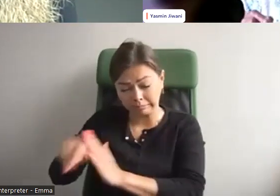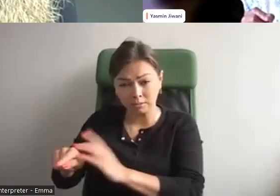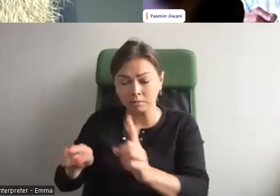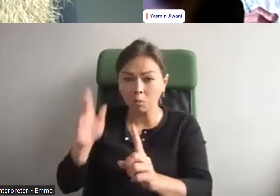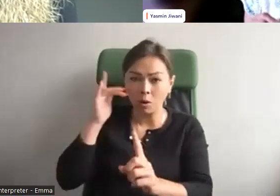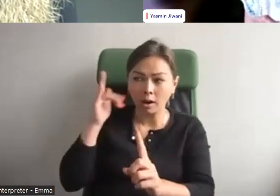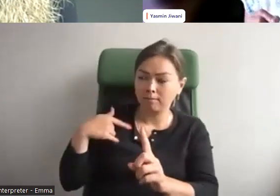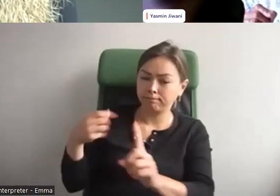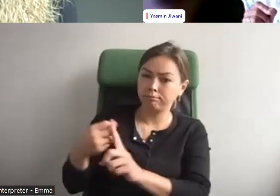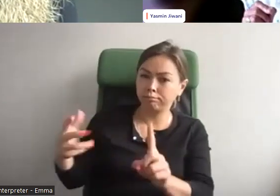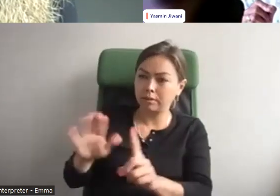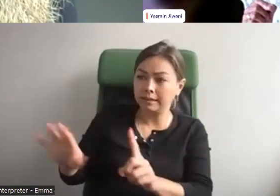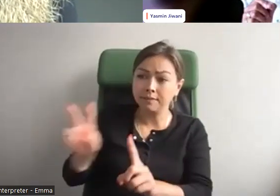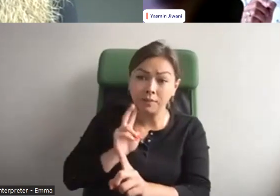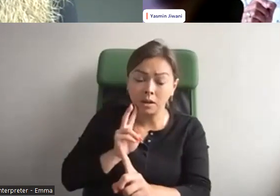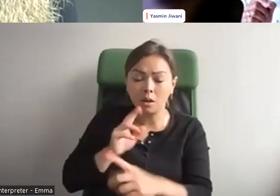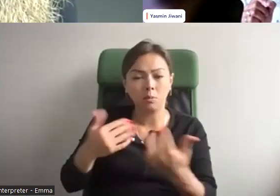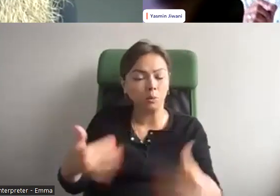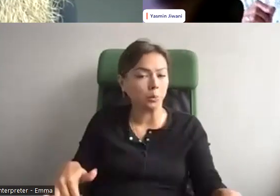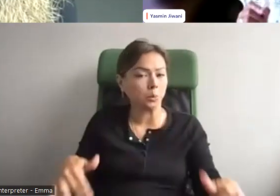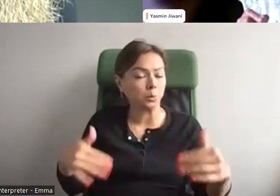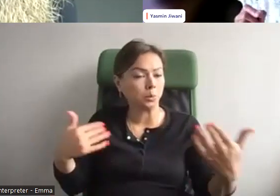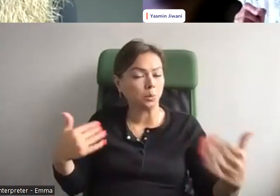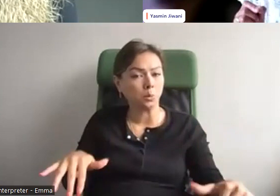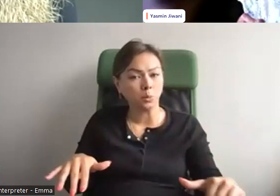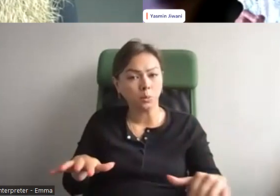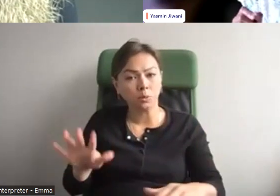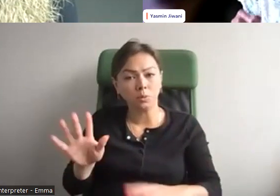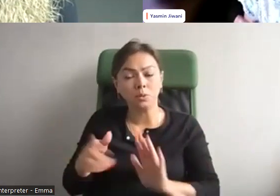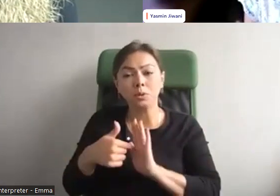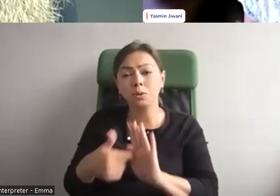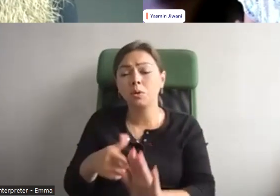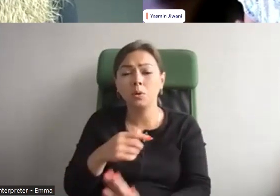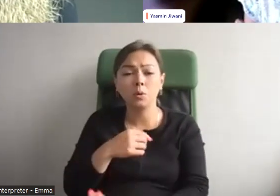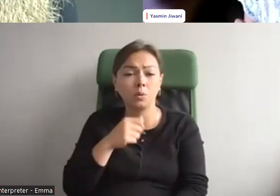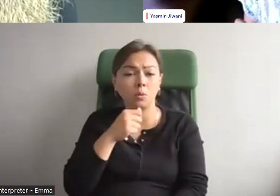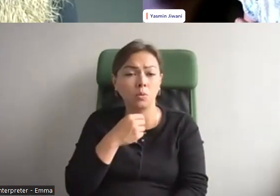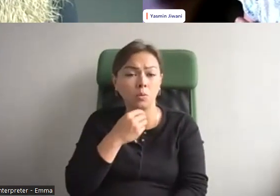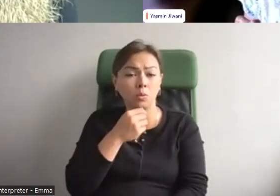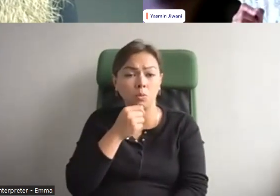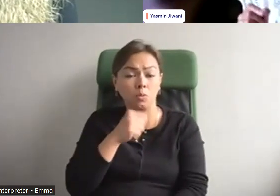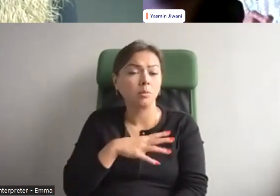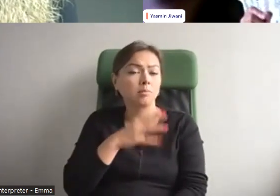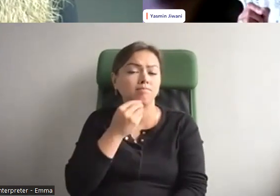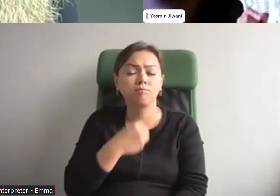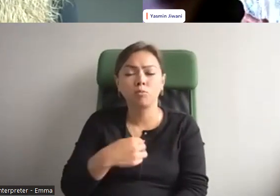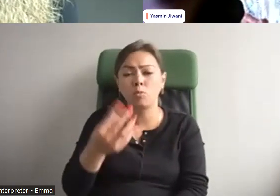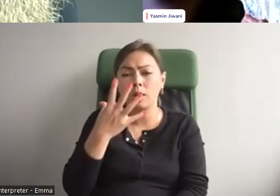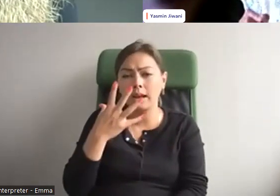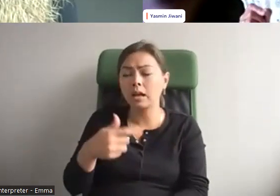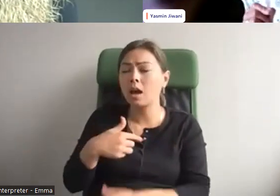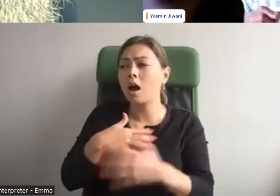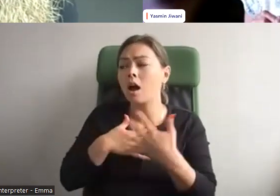studies, about the sort of like the white damsel in distress narrative. So when it's a